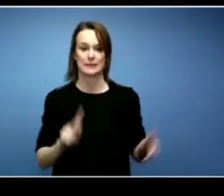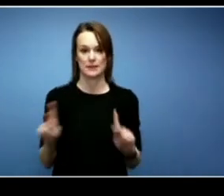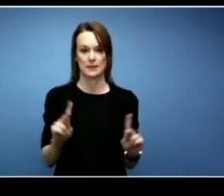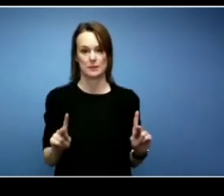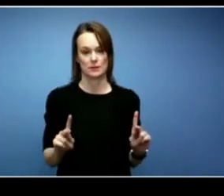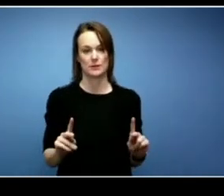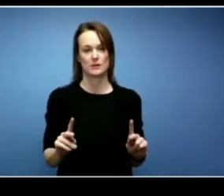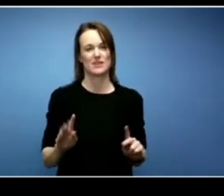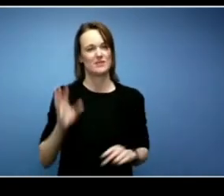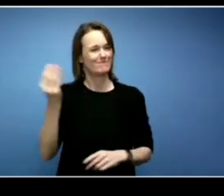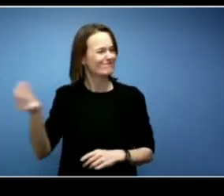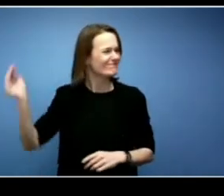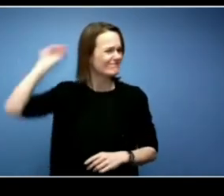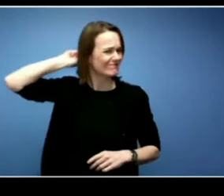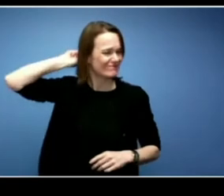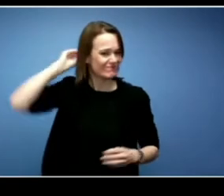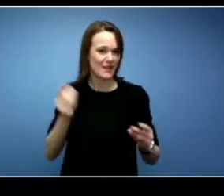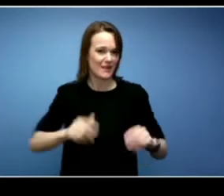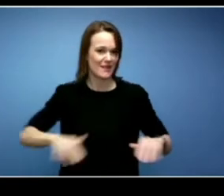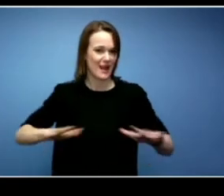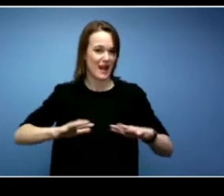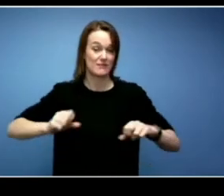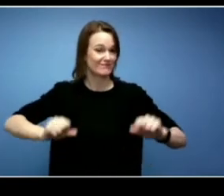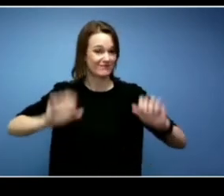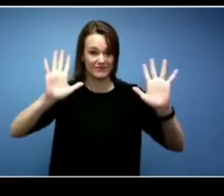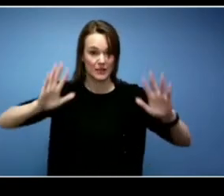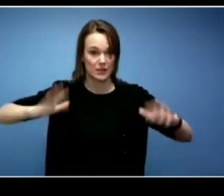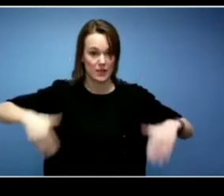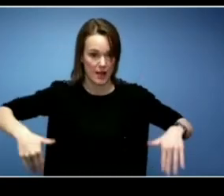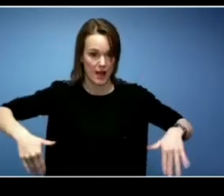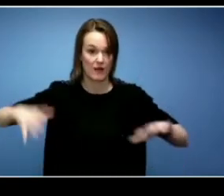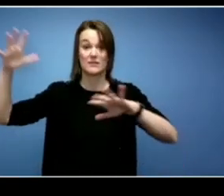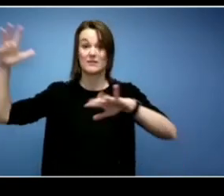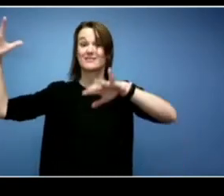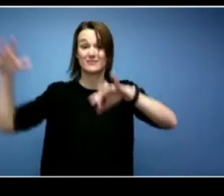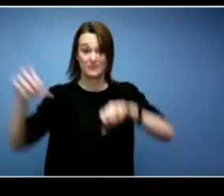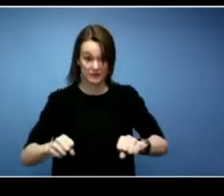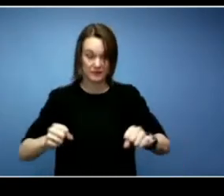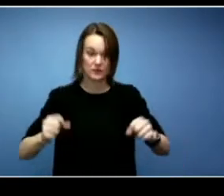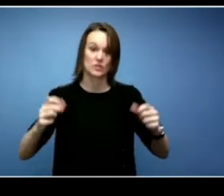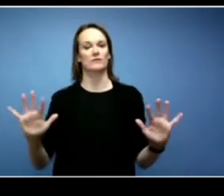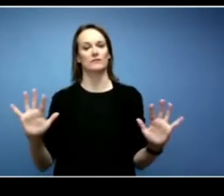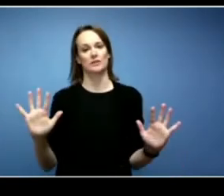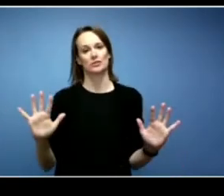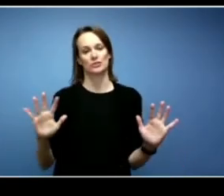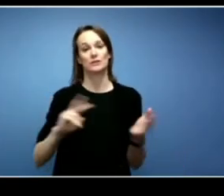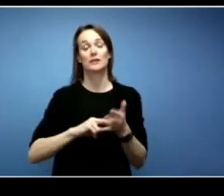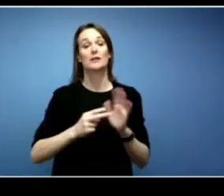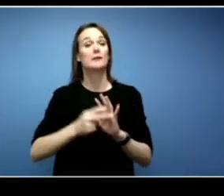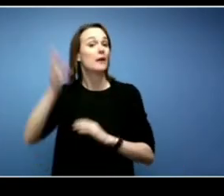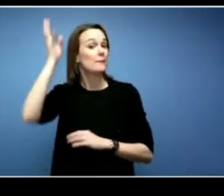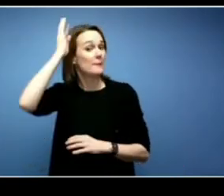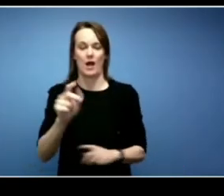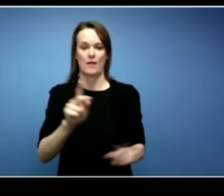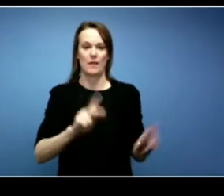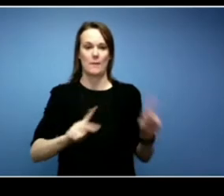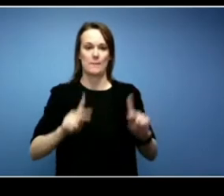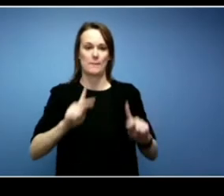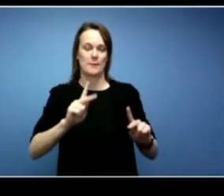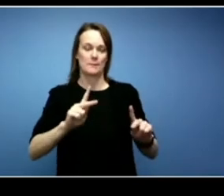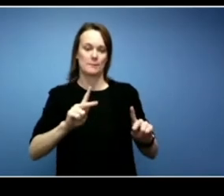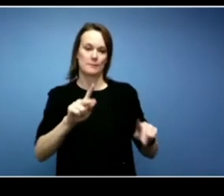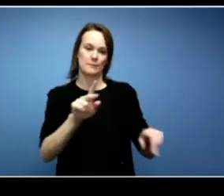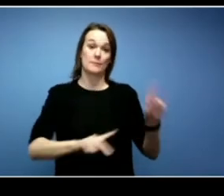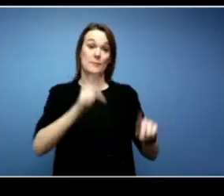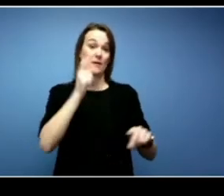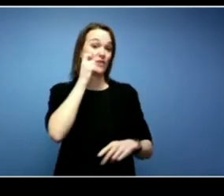unceded, colonized Mi'kmaq territory, which has left Mi'kmaq people, as well as other people of color and marginalized groups,